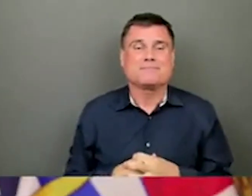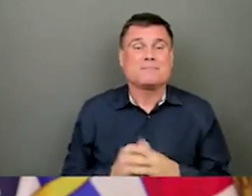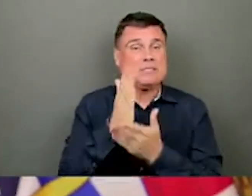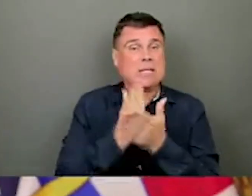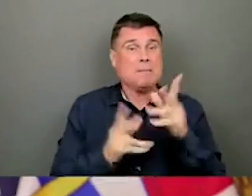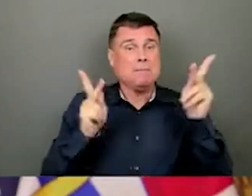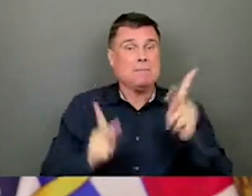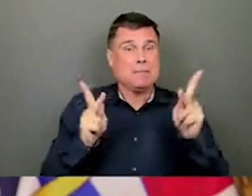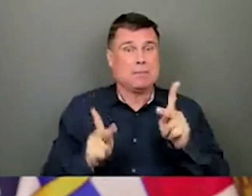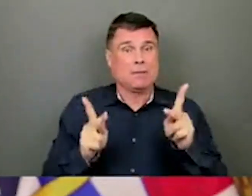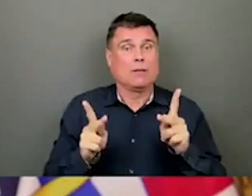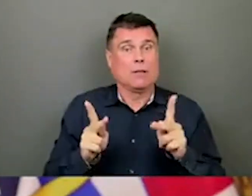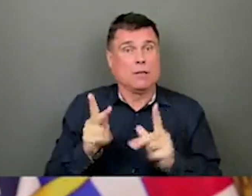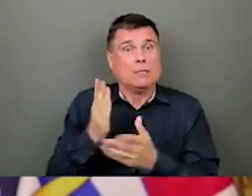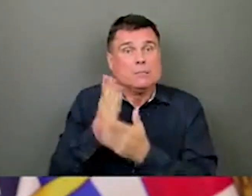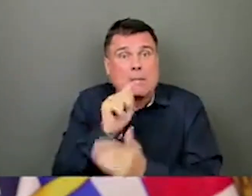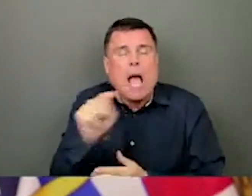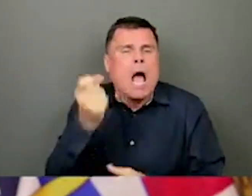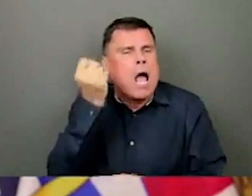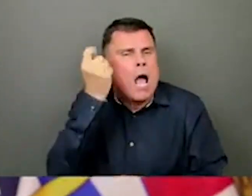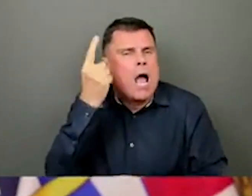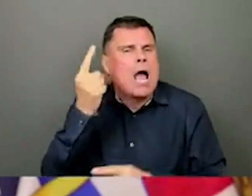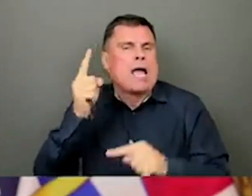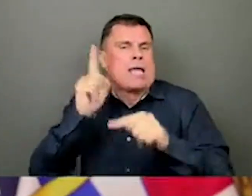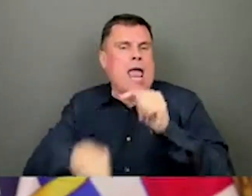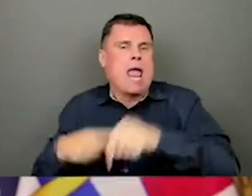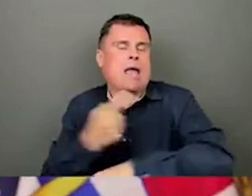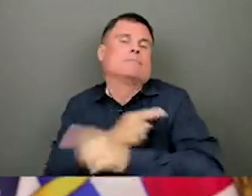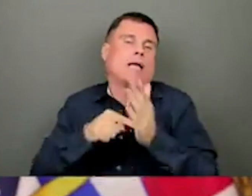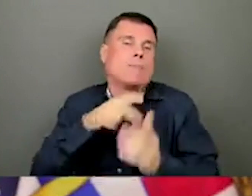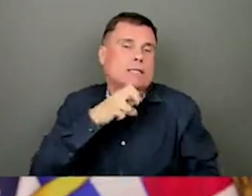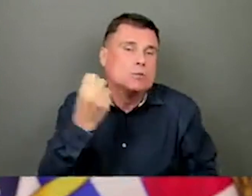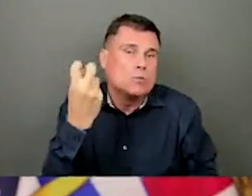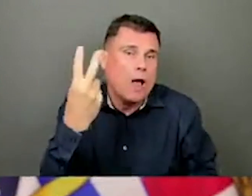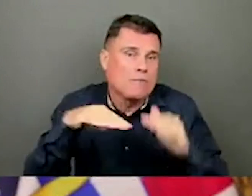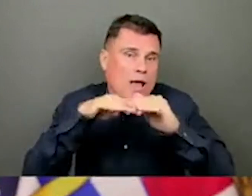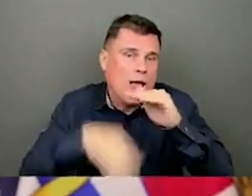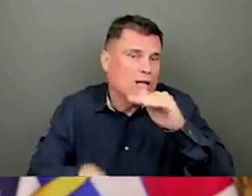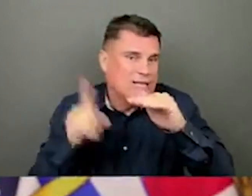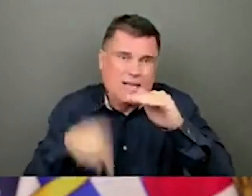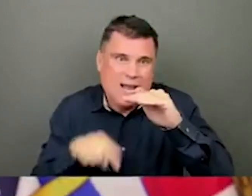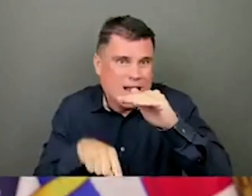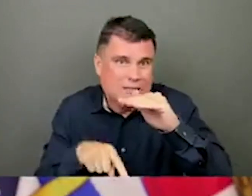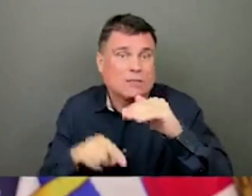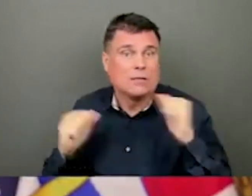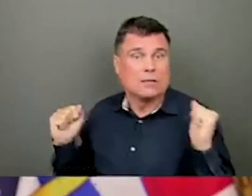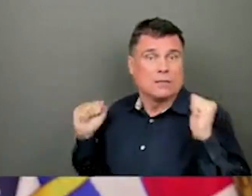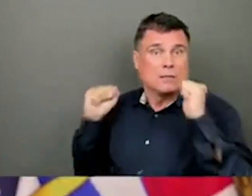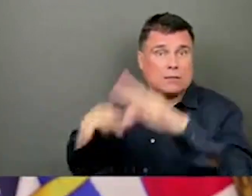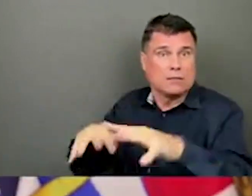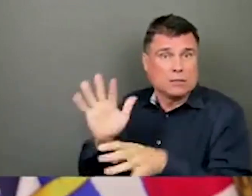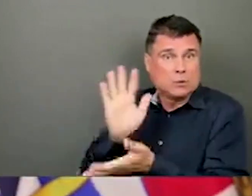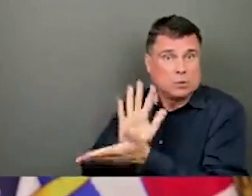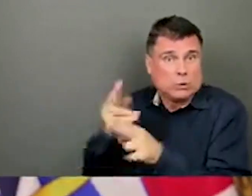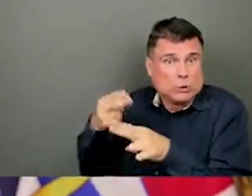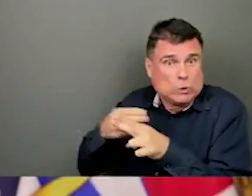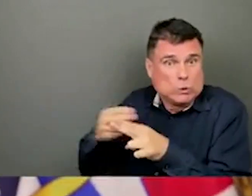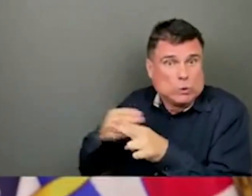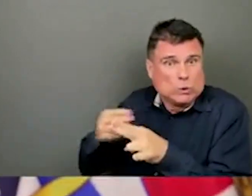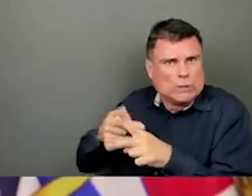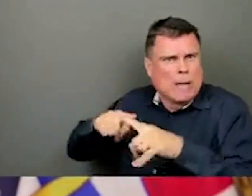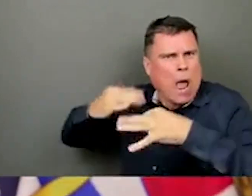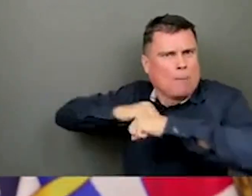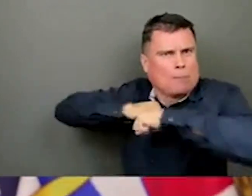particularly children under the age of 12, as they head back to school in a few short weeks, is that all of us around those